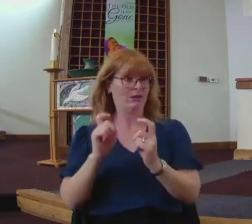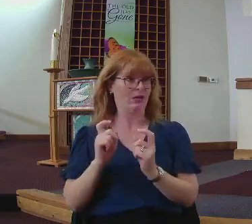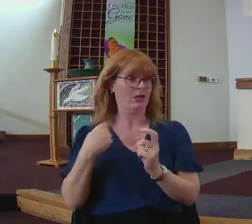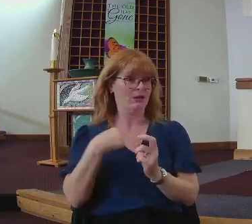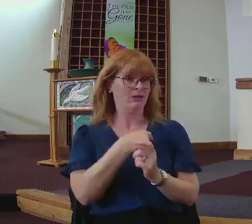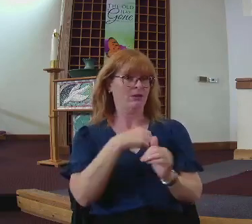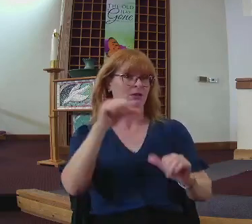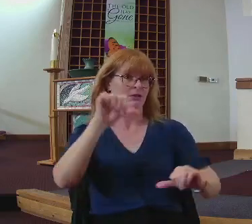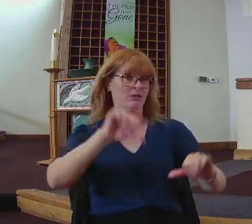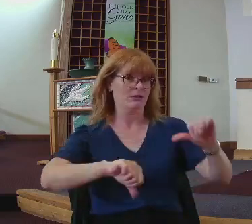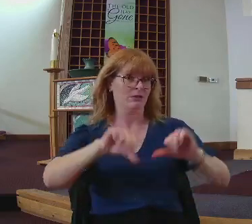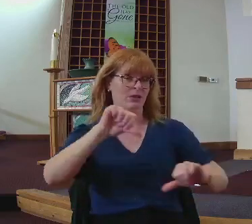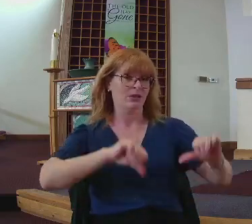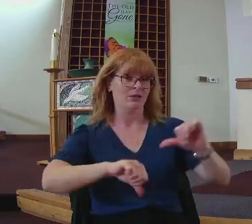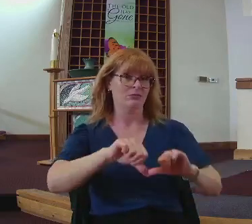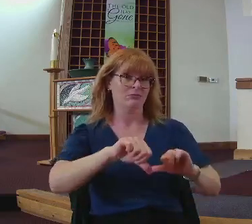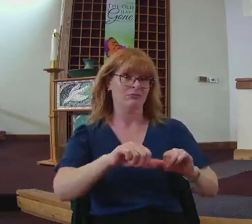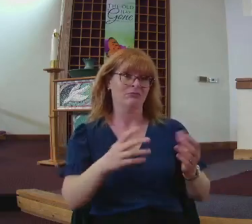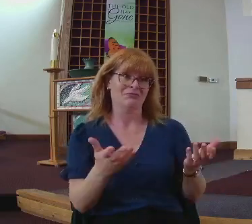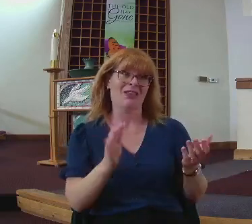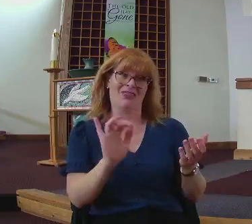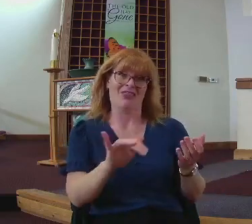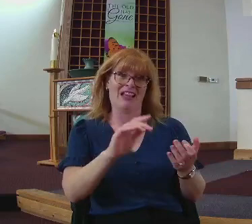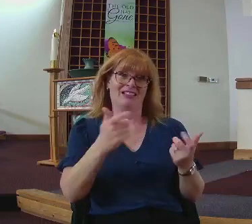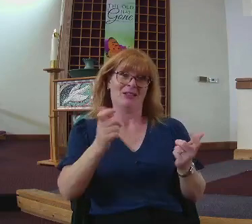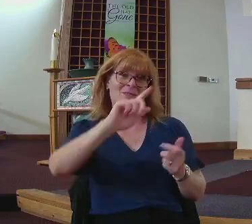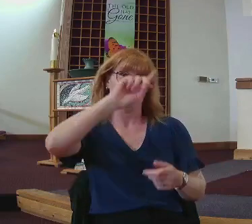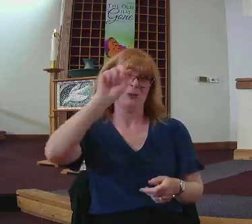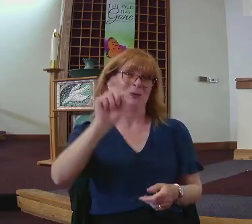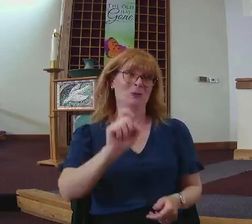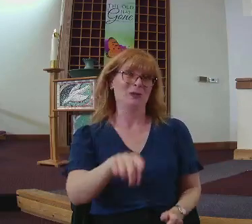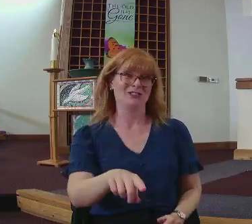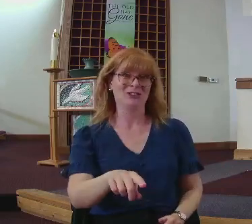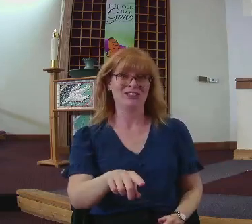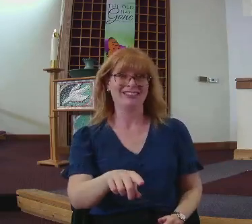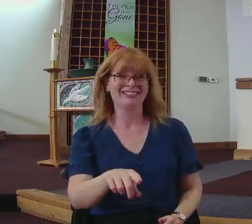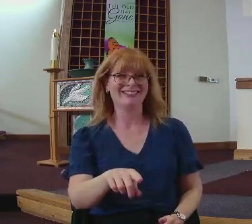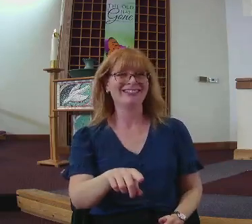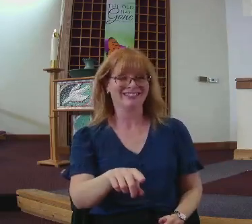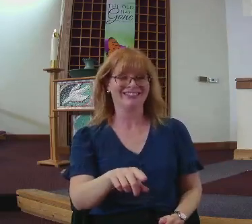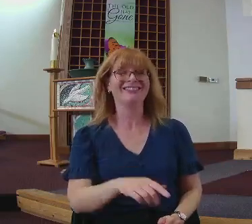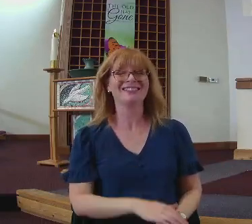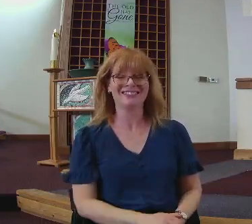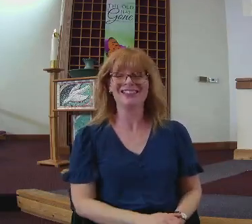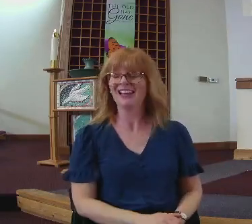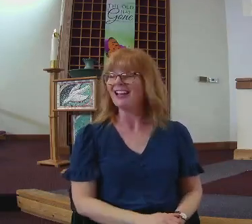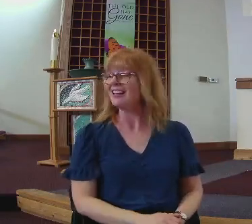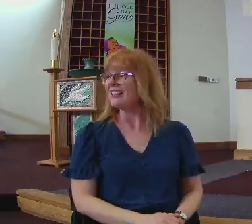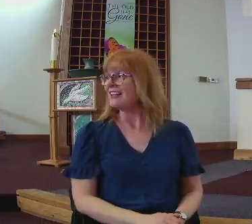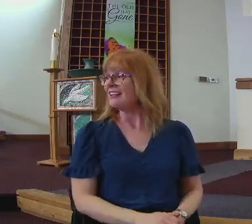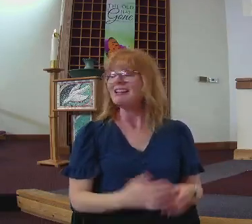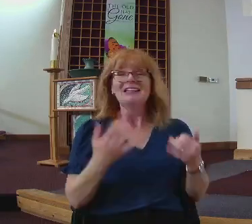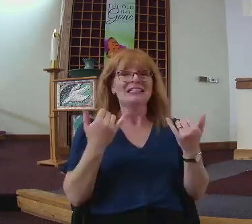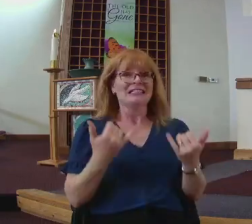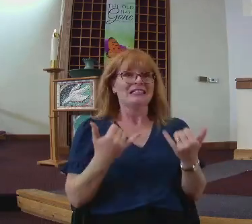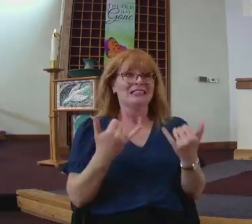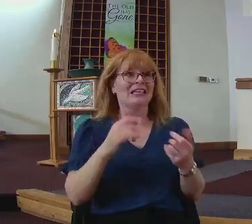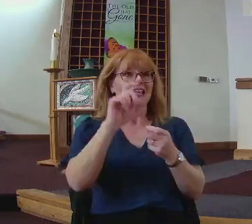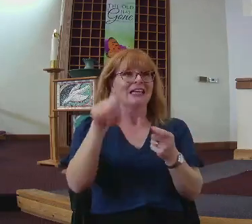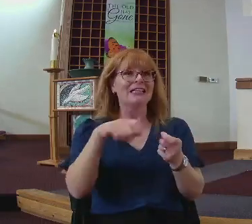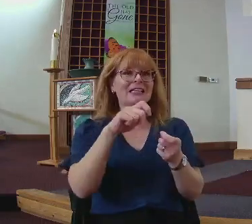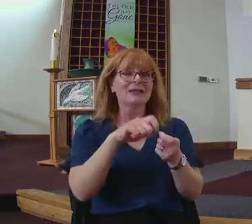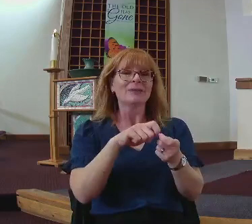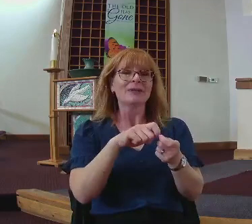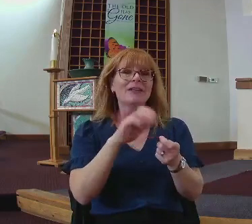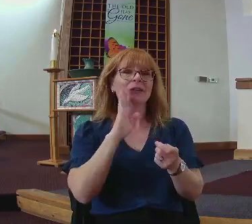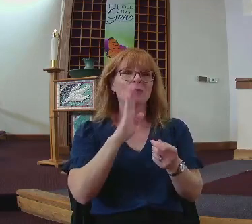maybe? That is the question, isn't it? Well, today, specifically, we're going to be